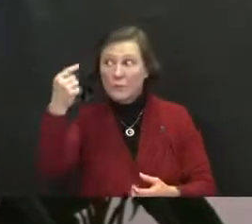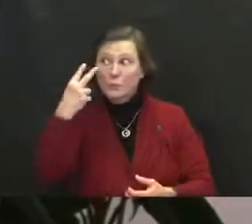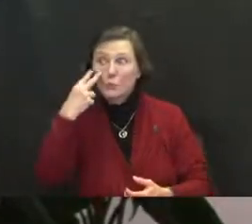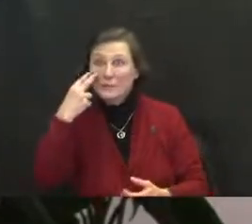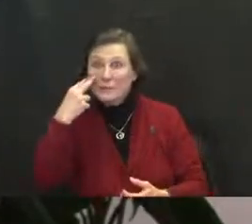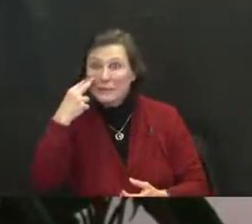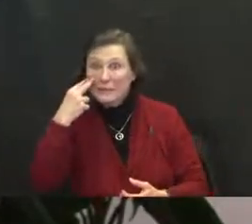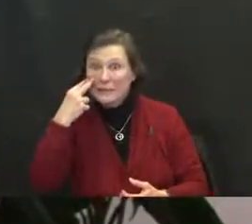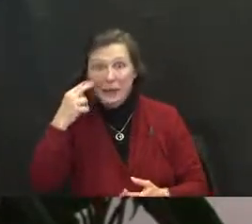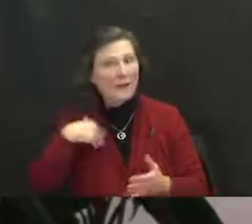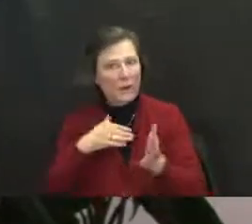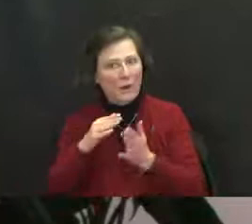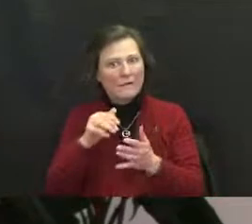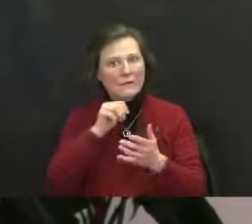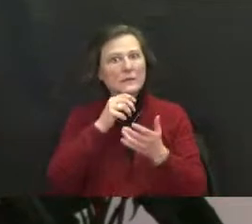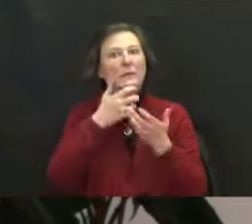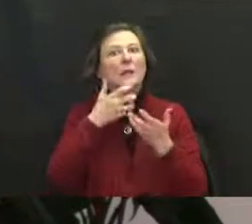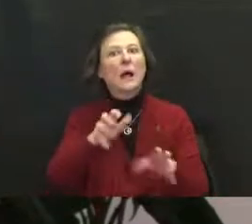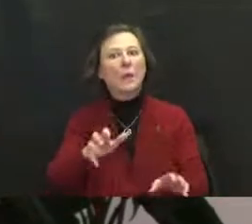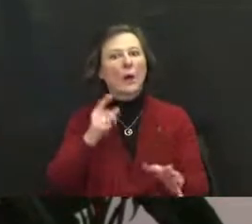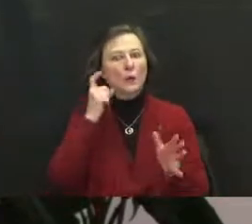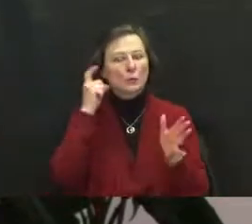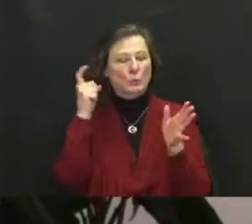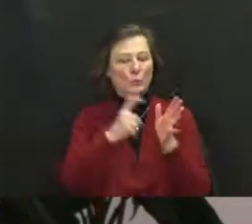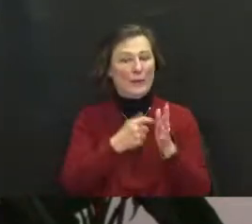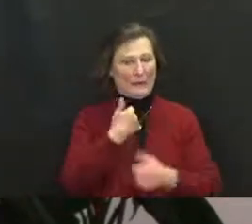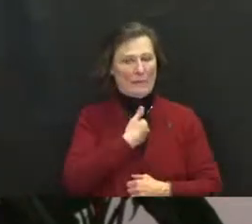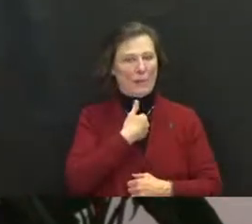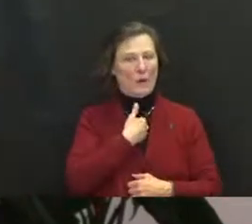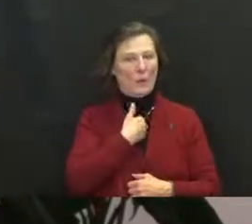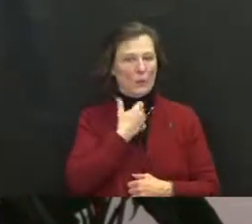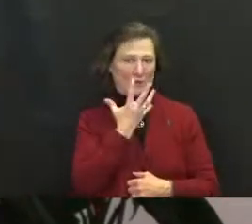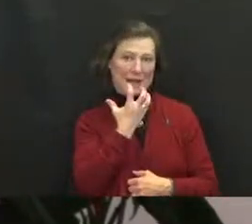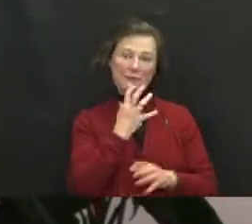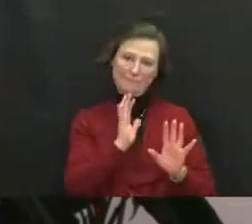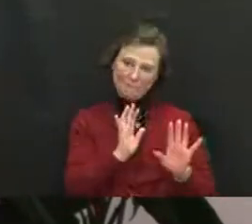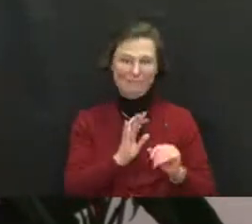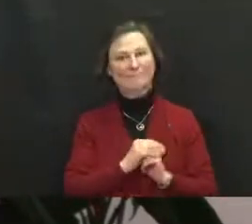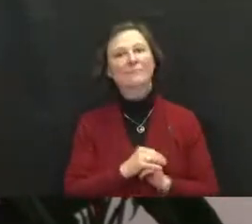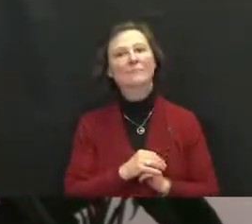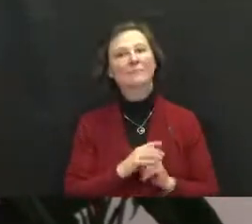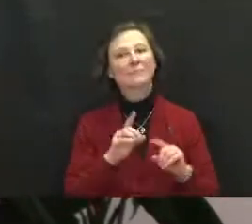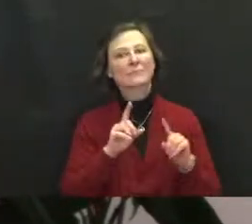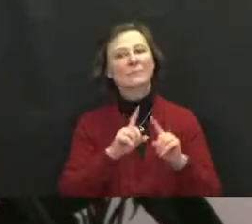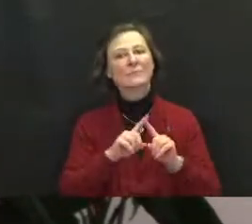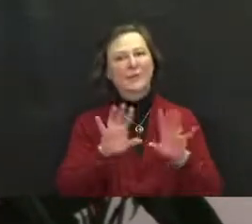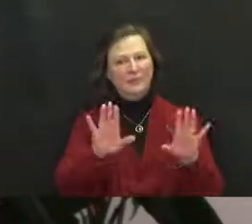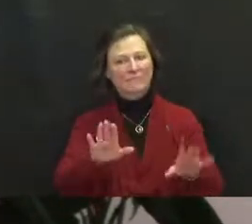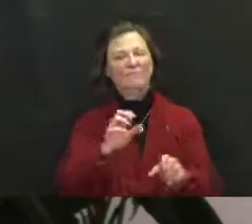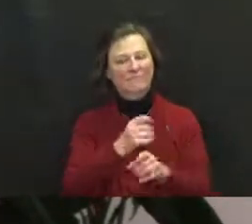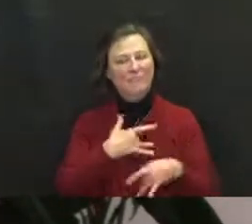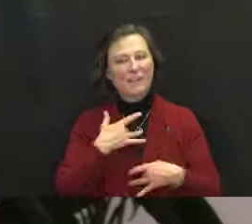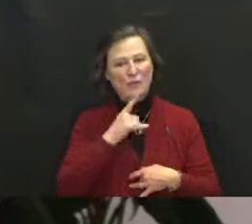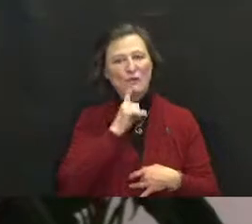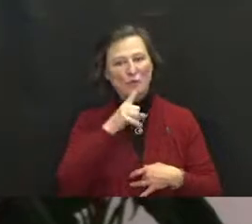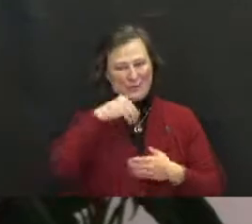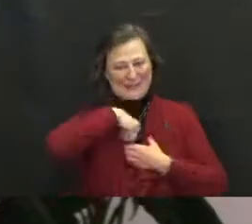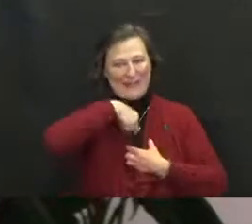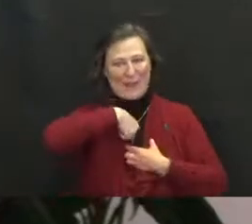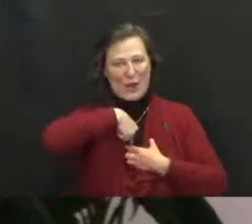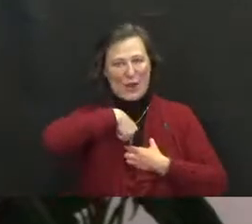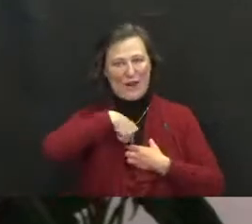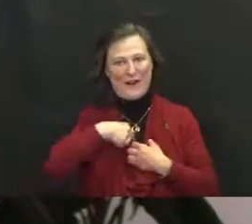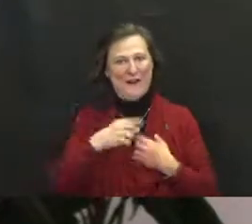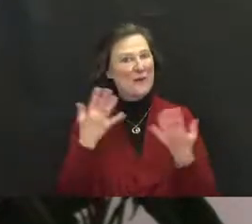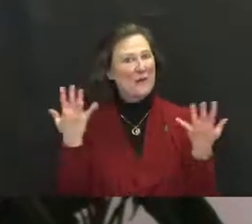I have often not wanted to recognize my own anger, but you can rest assured it's in there, because